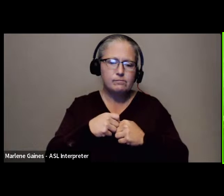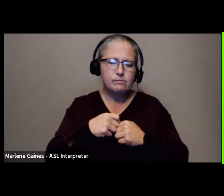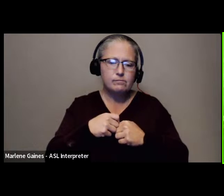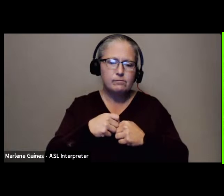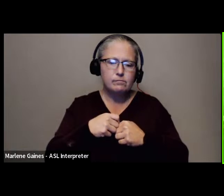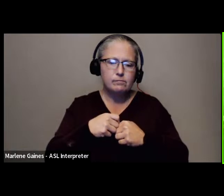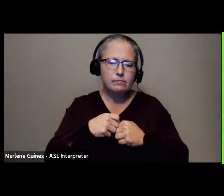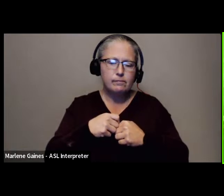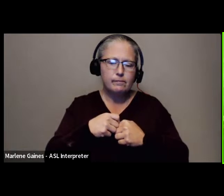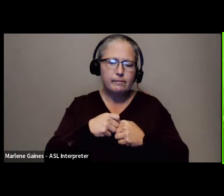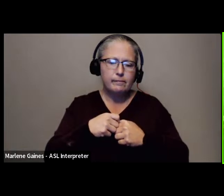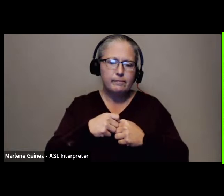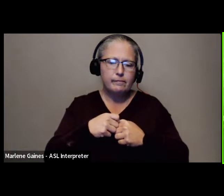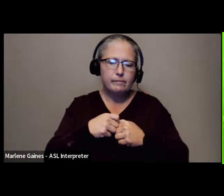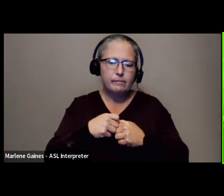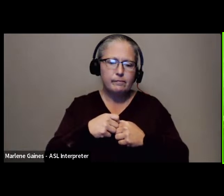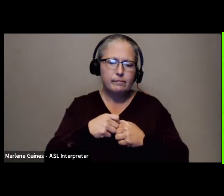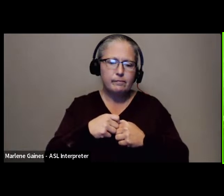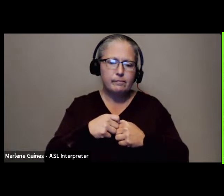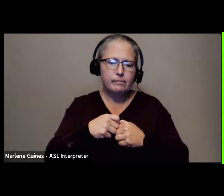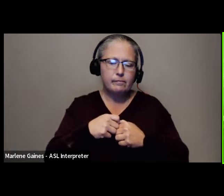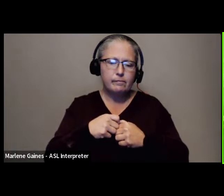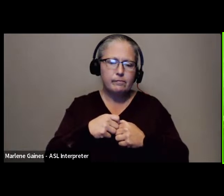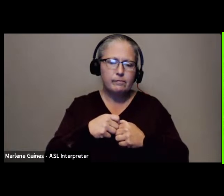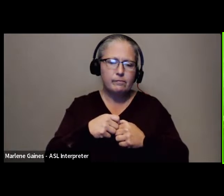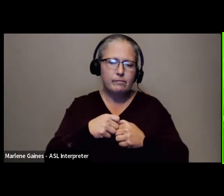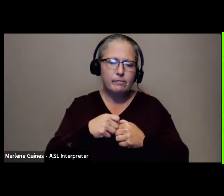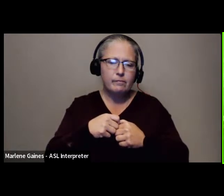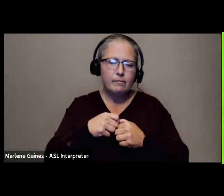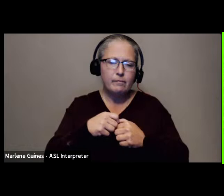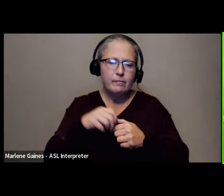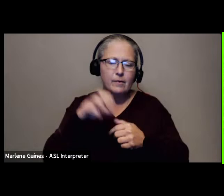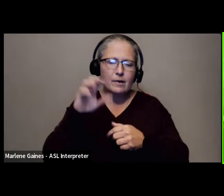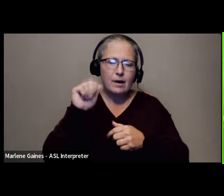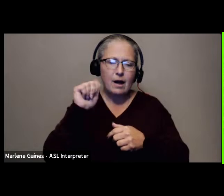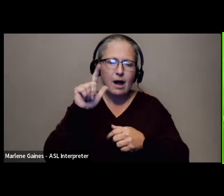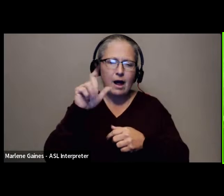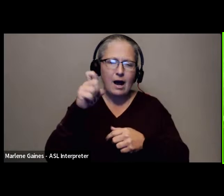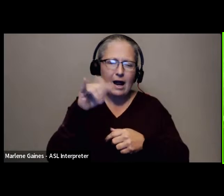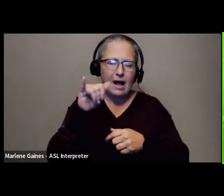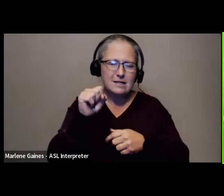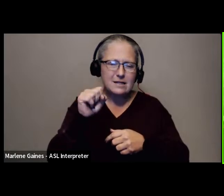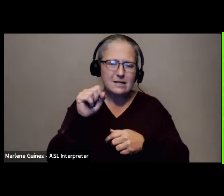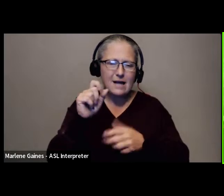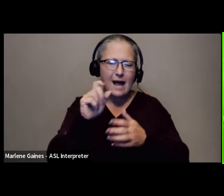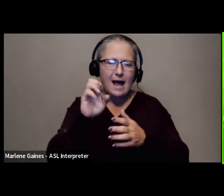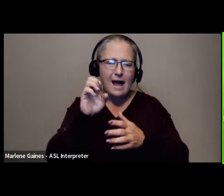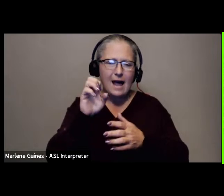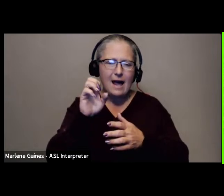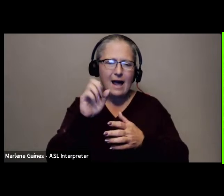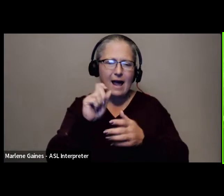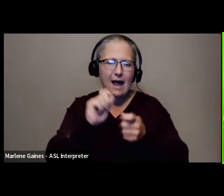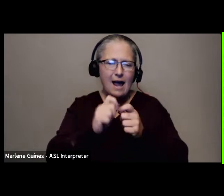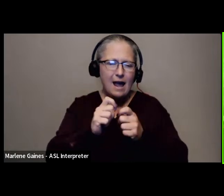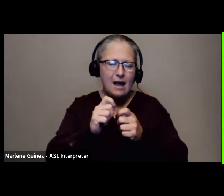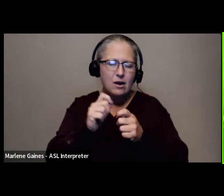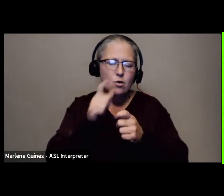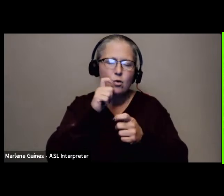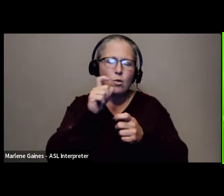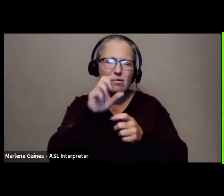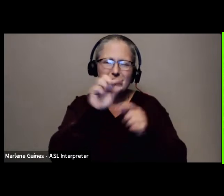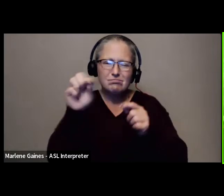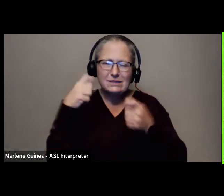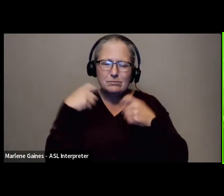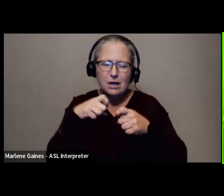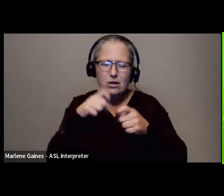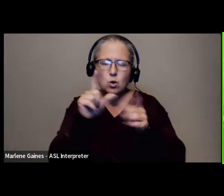It was by the editor-in-chief, Alexis Terrazas, the editor-in-chief of El Tecolote newspaper.